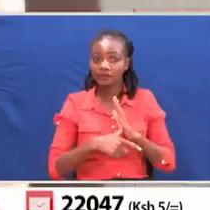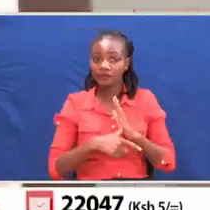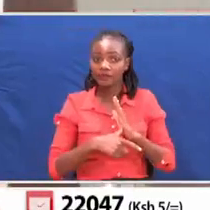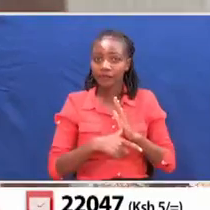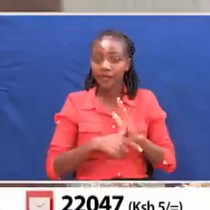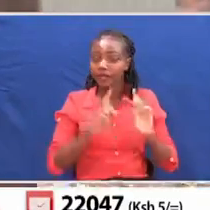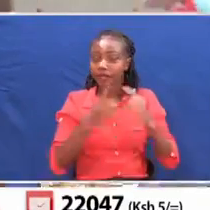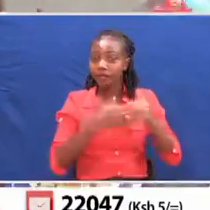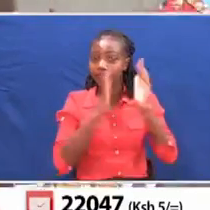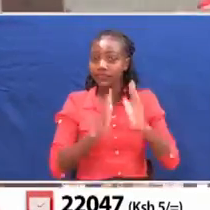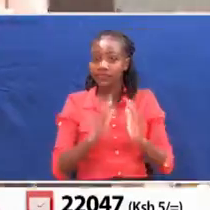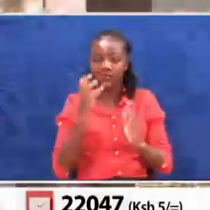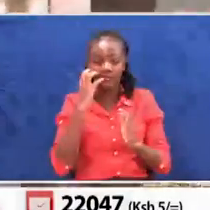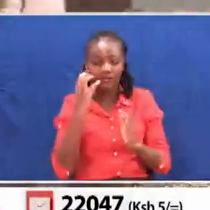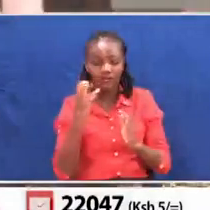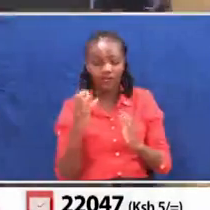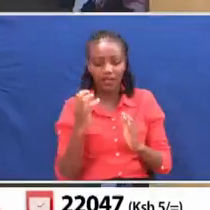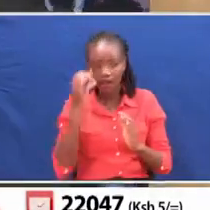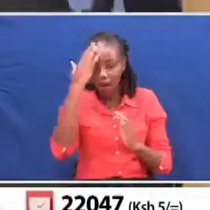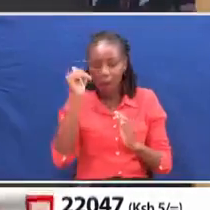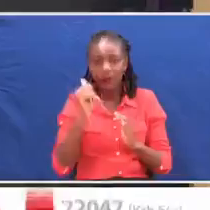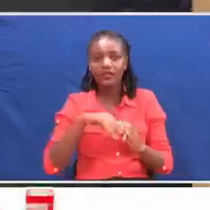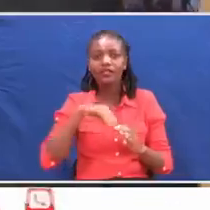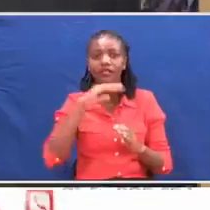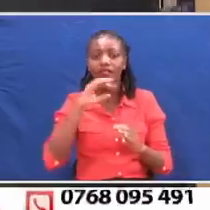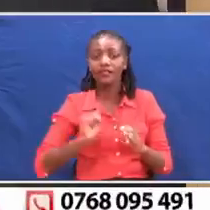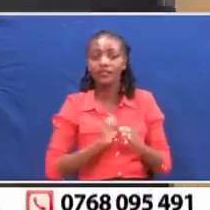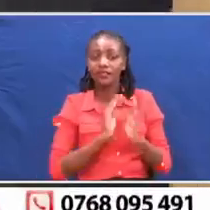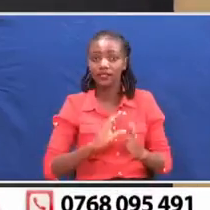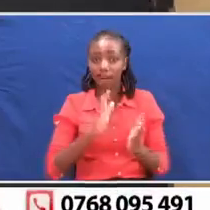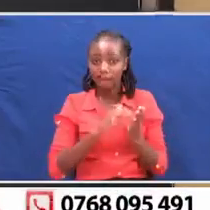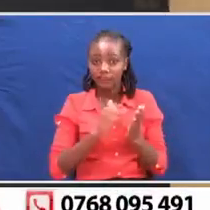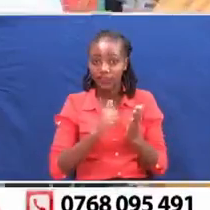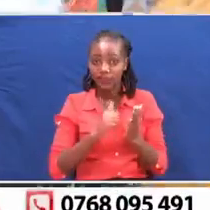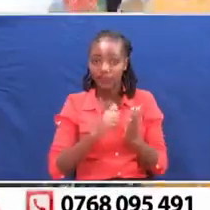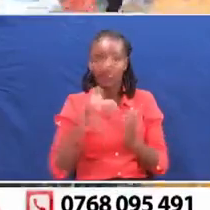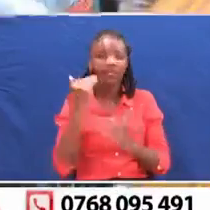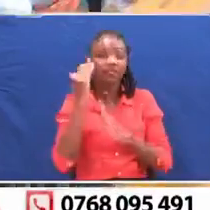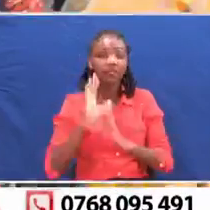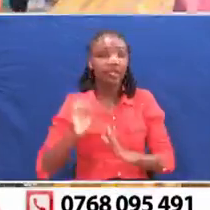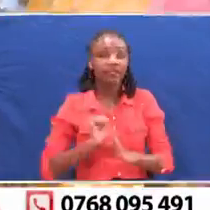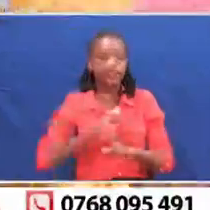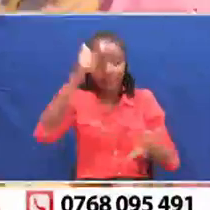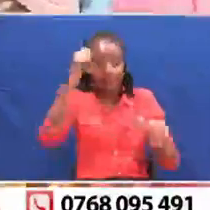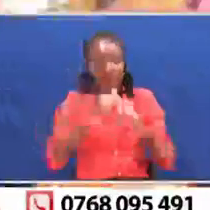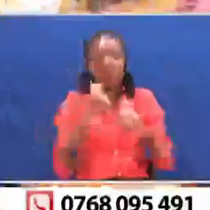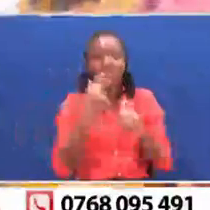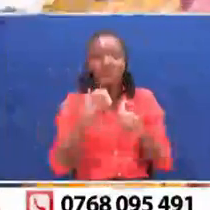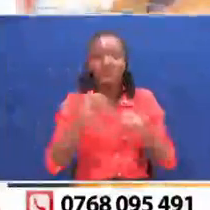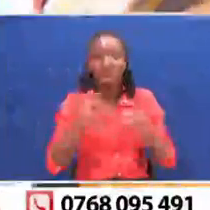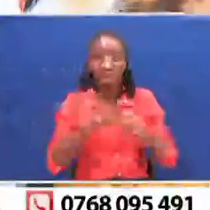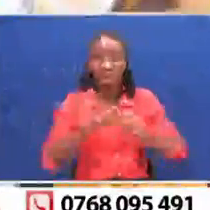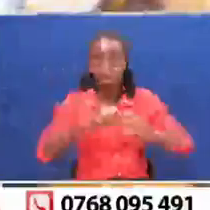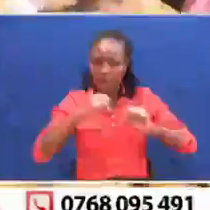Several leaders have mourned the late Senator Kabaka. Senate Speaker Ken Lusaka remembered him as a firm,